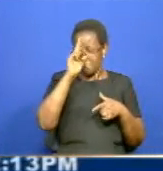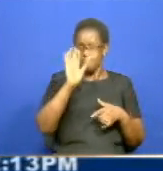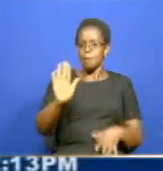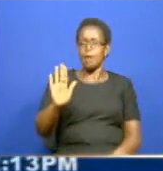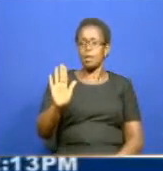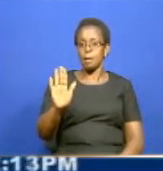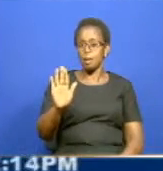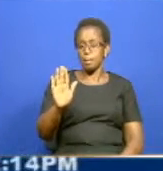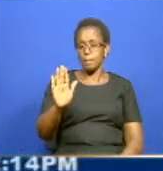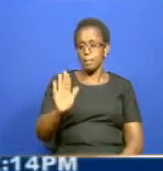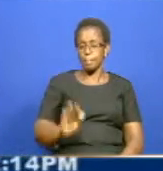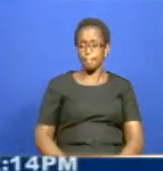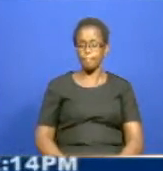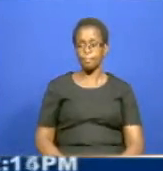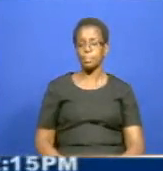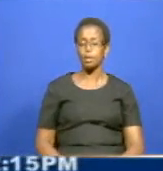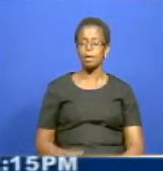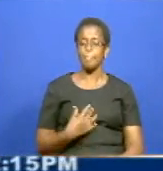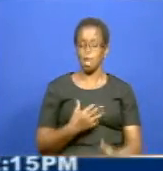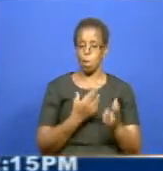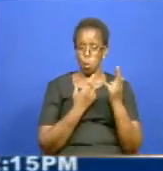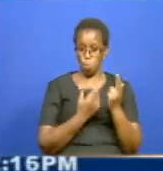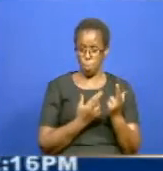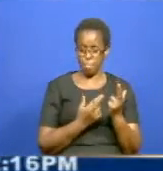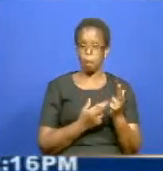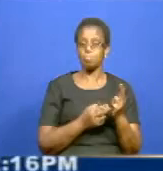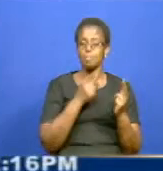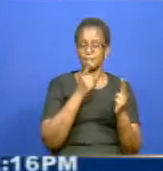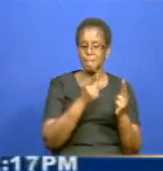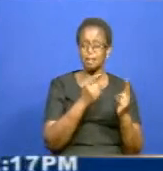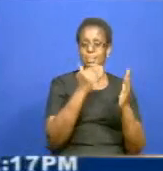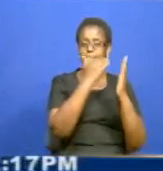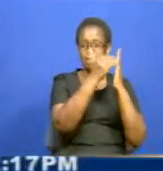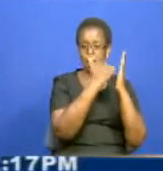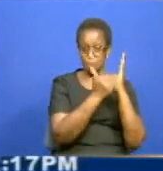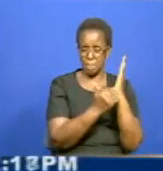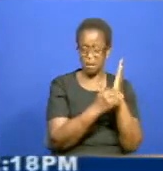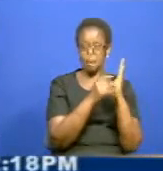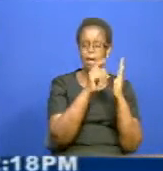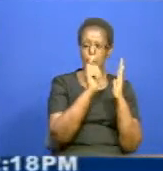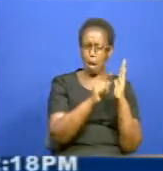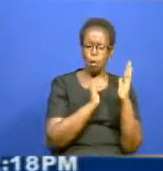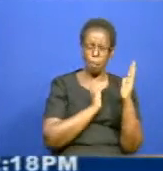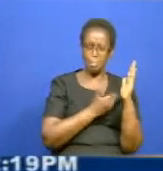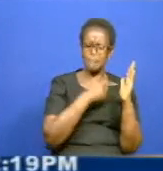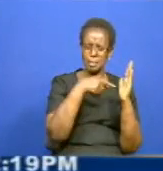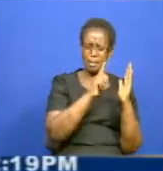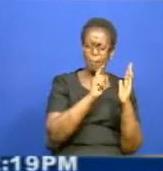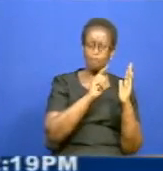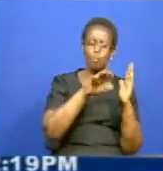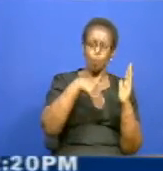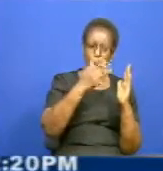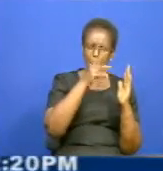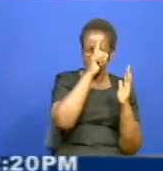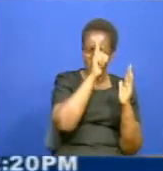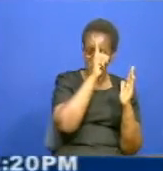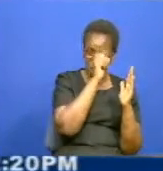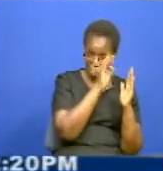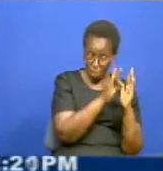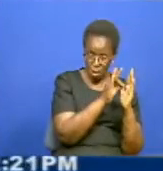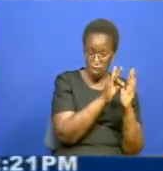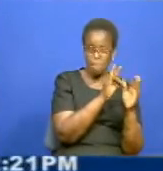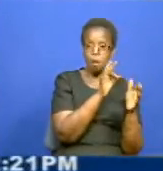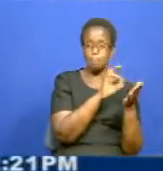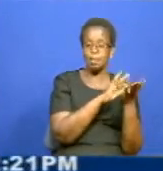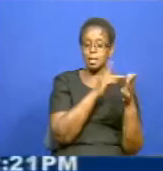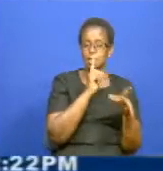So, Mr. Speaker, sir, I hope that this statement will be taken seriously, so that at least when you are walking out